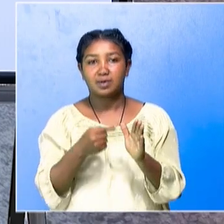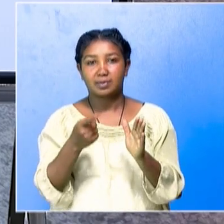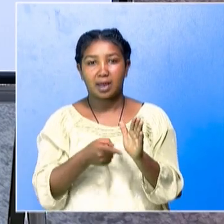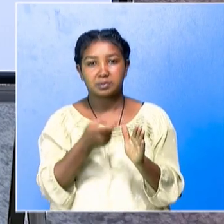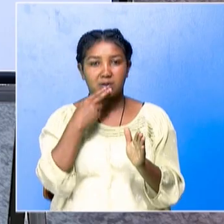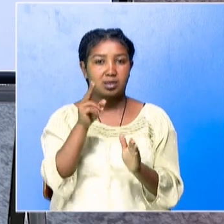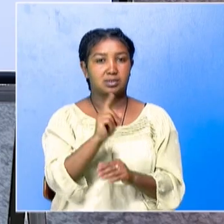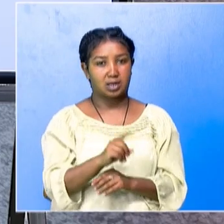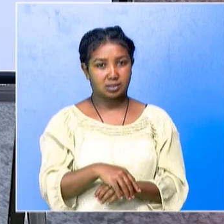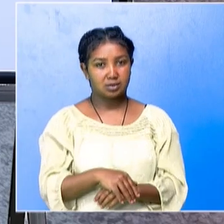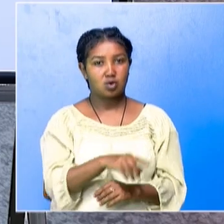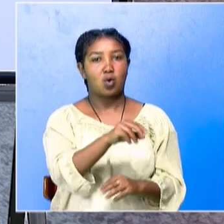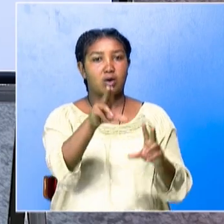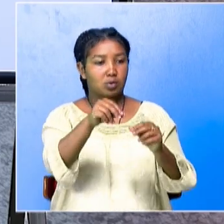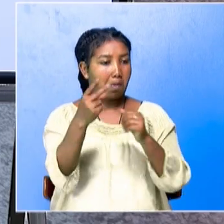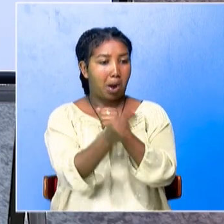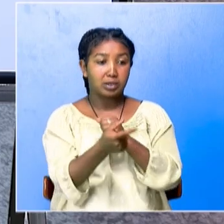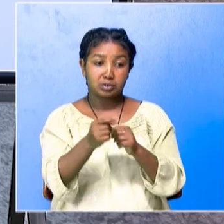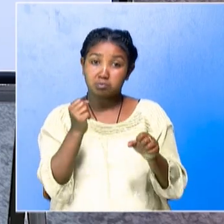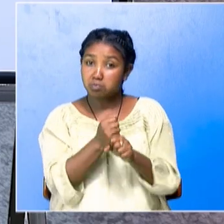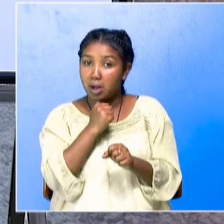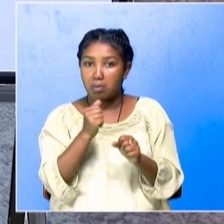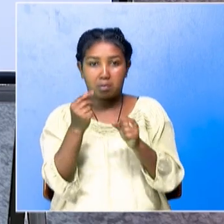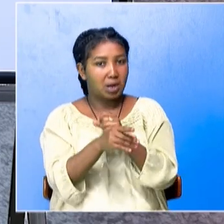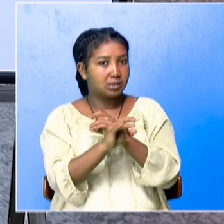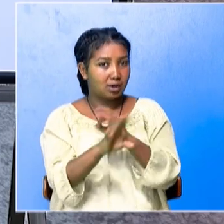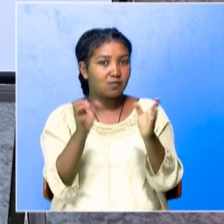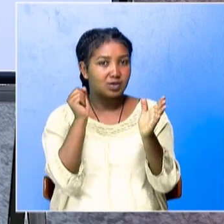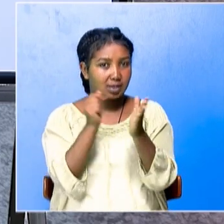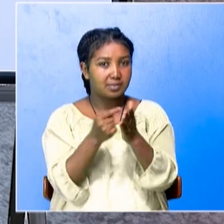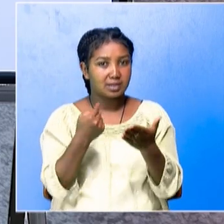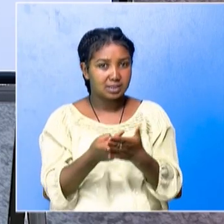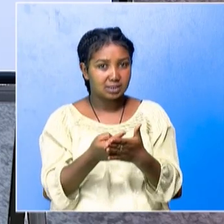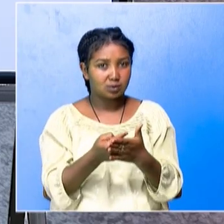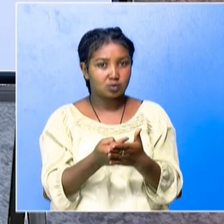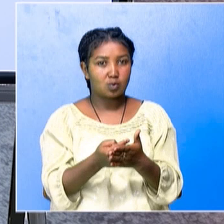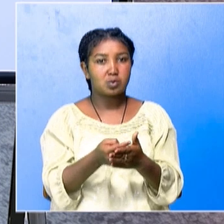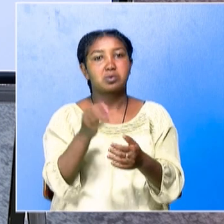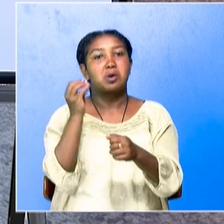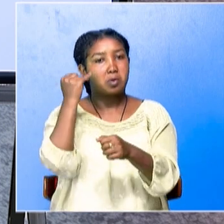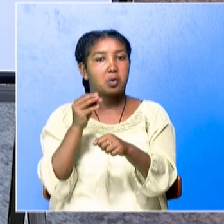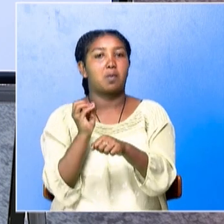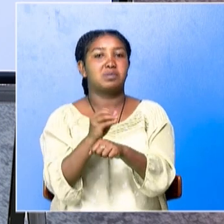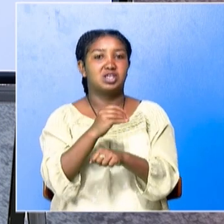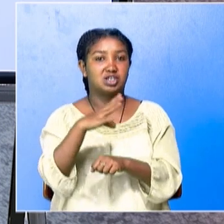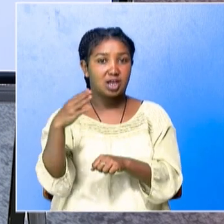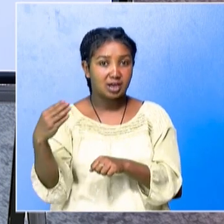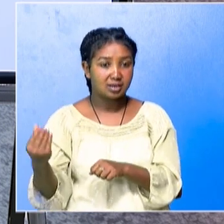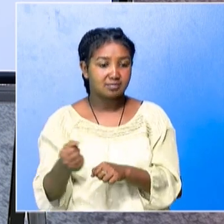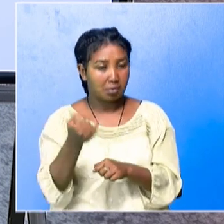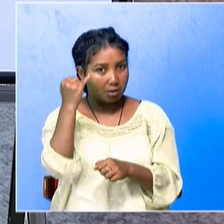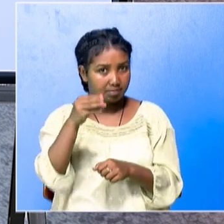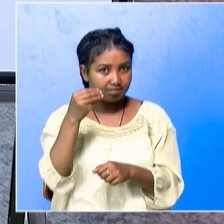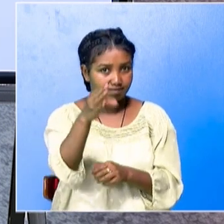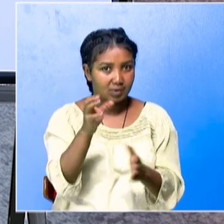an instruction. You are not punished if you are not doing it. For example, this is also recommendation and